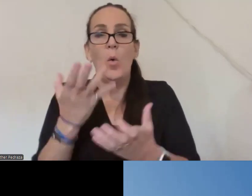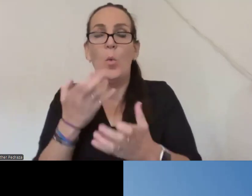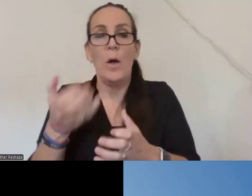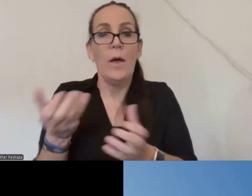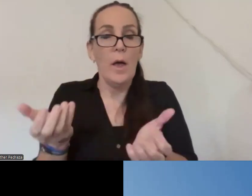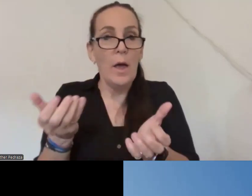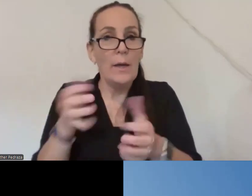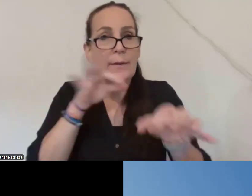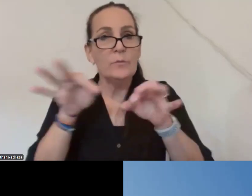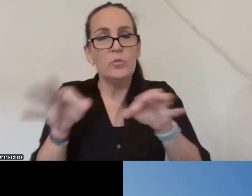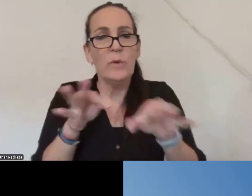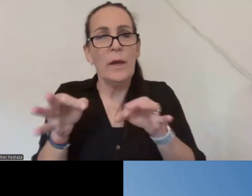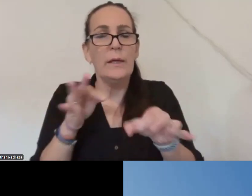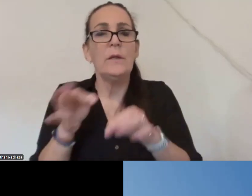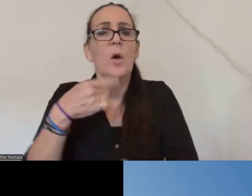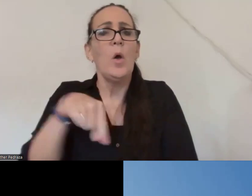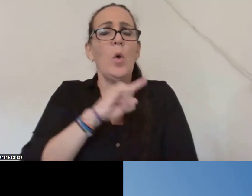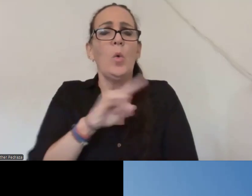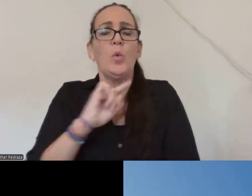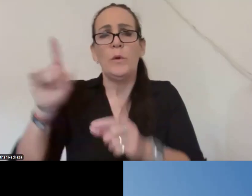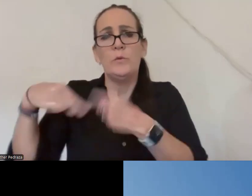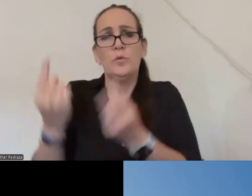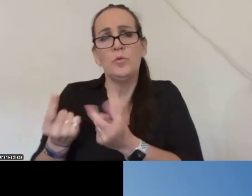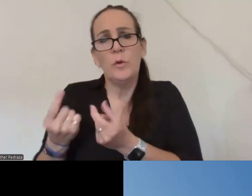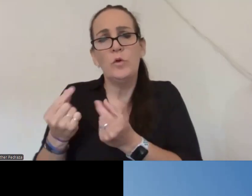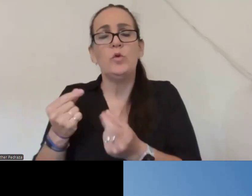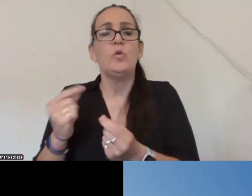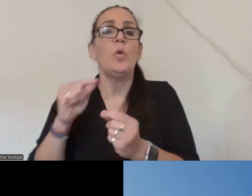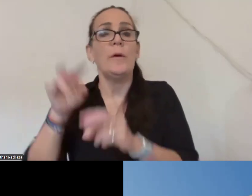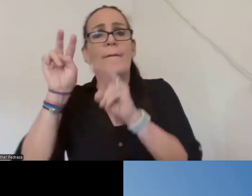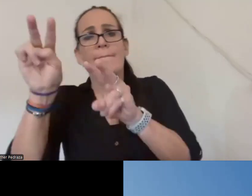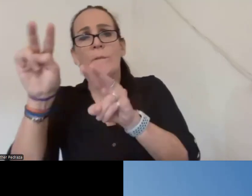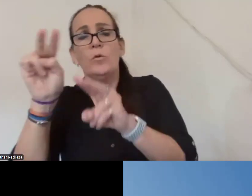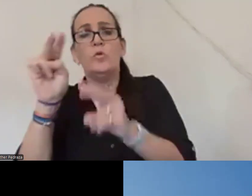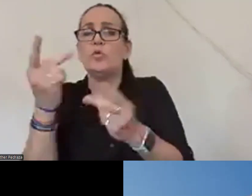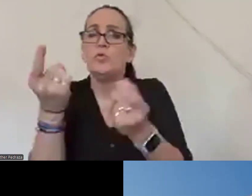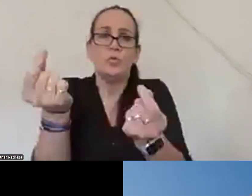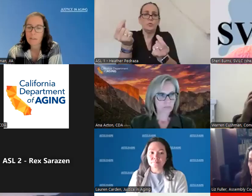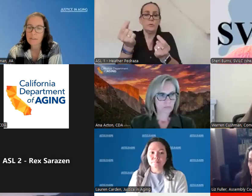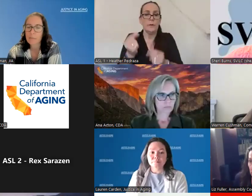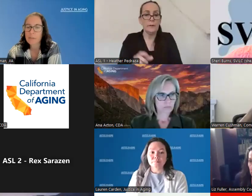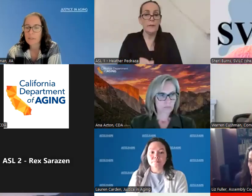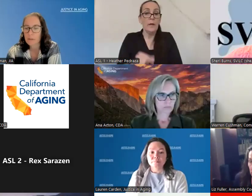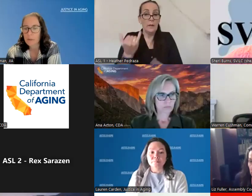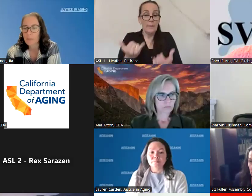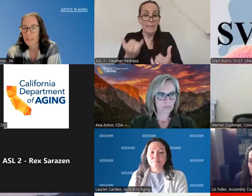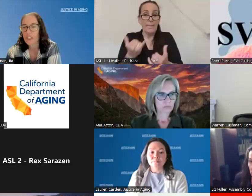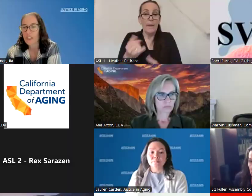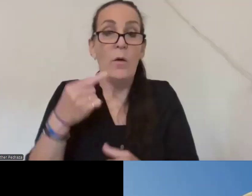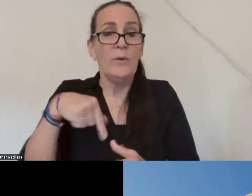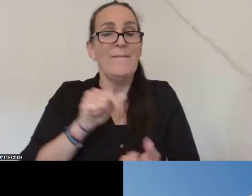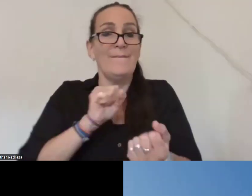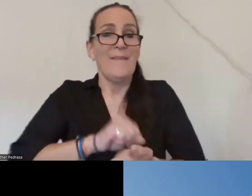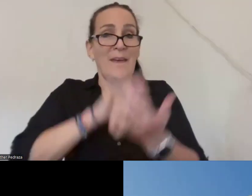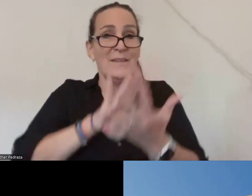where we're going. This year, we've faced catastrophic fires that have disproportionate impact on our disabled and older